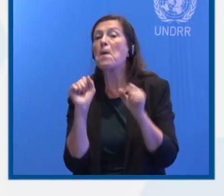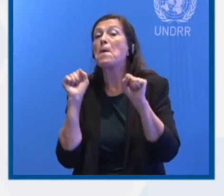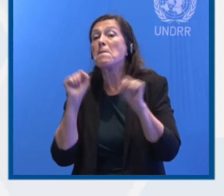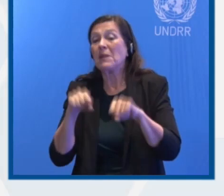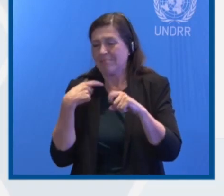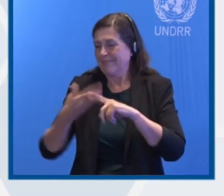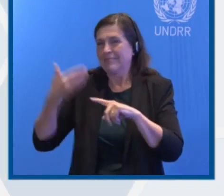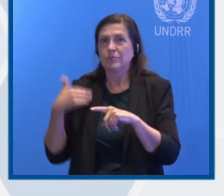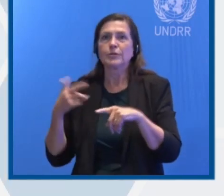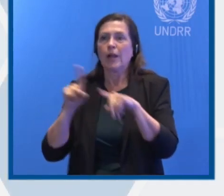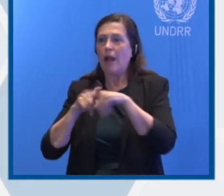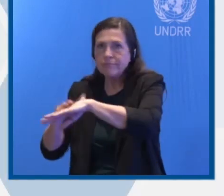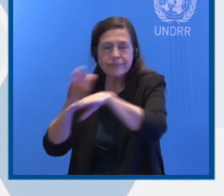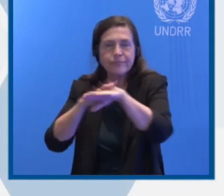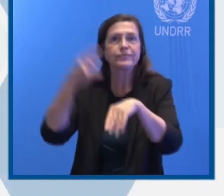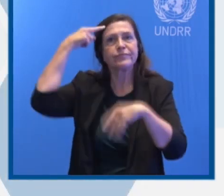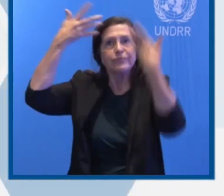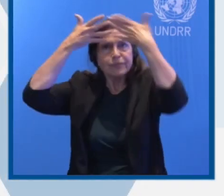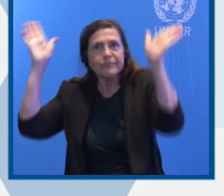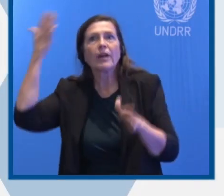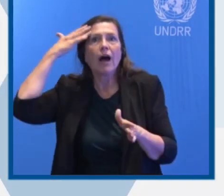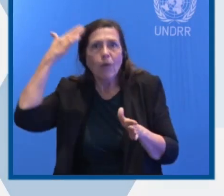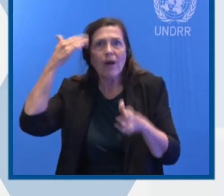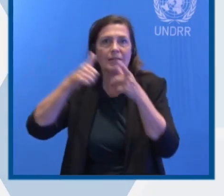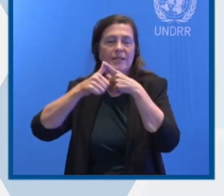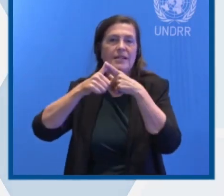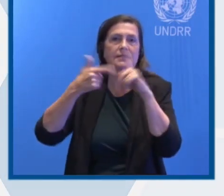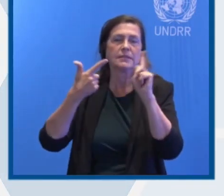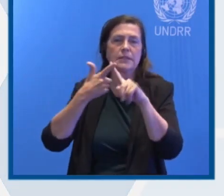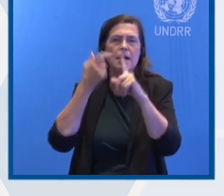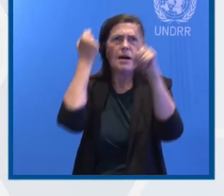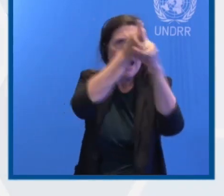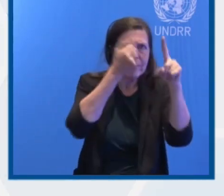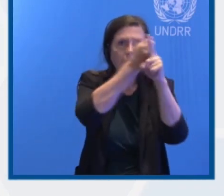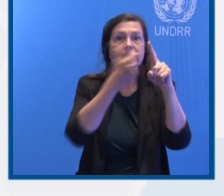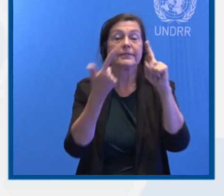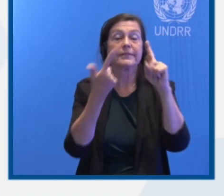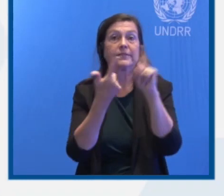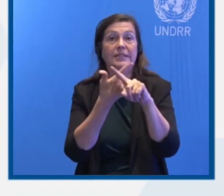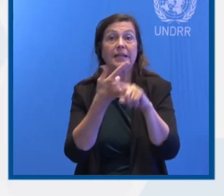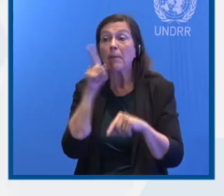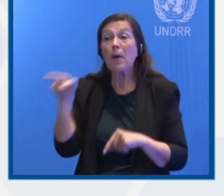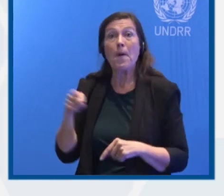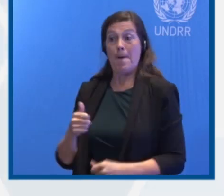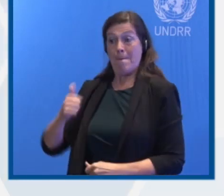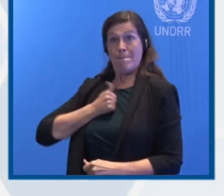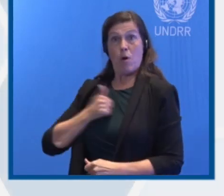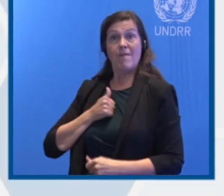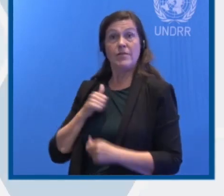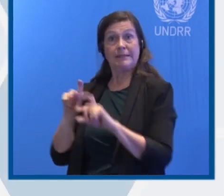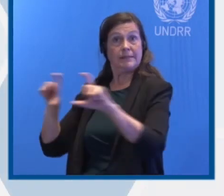the beginning, awareness, advocacy is very key. You need ownership from the private sector and